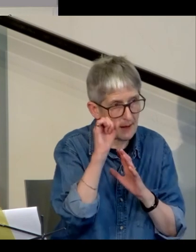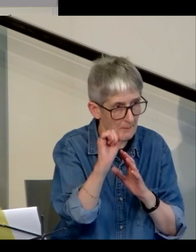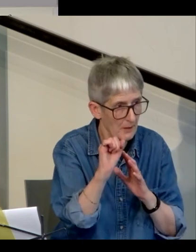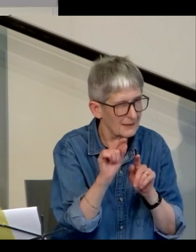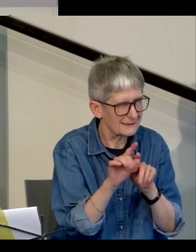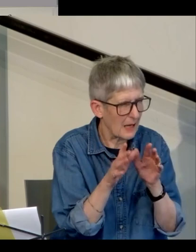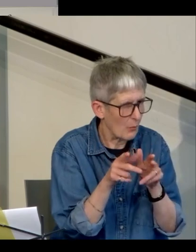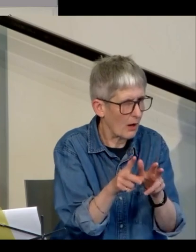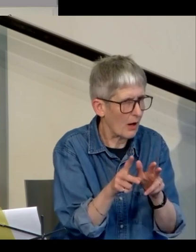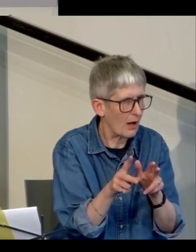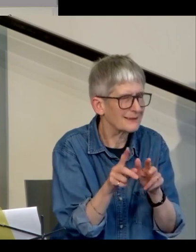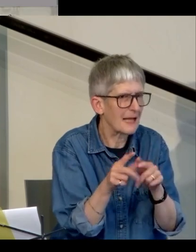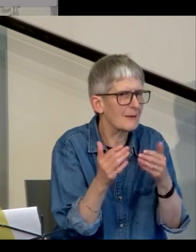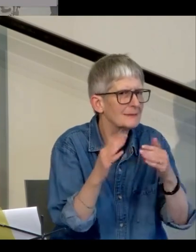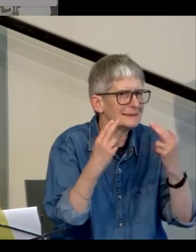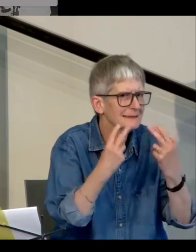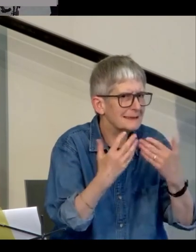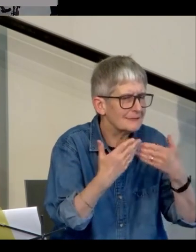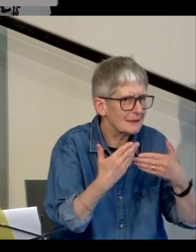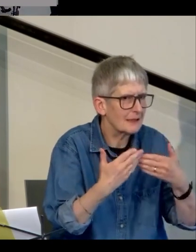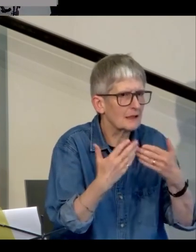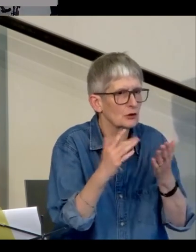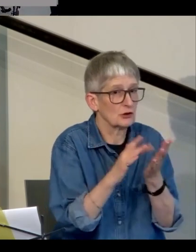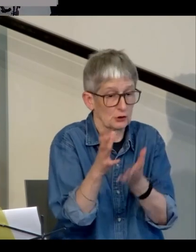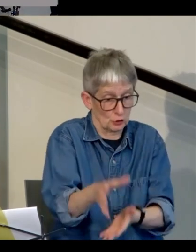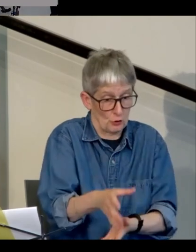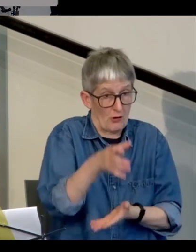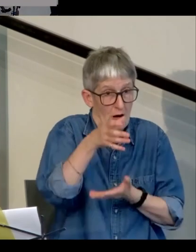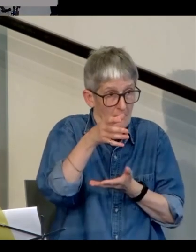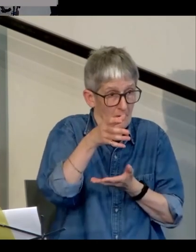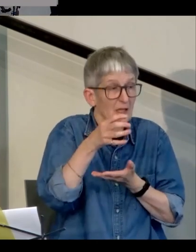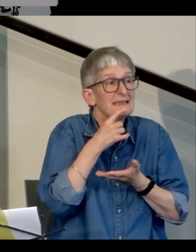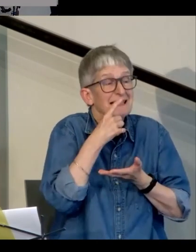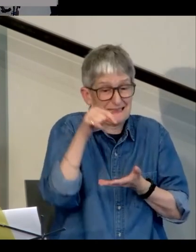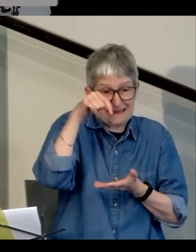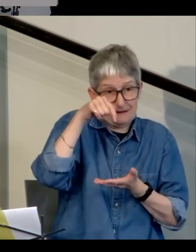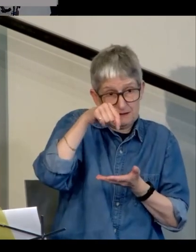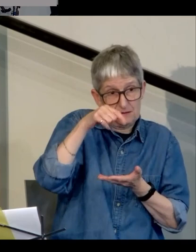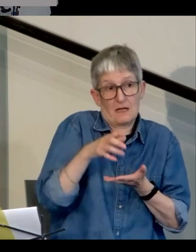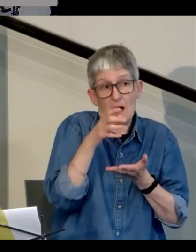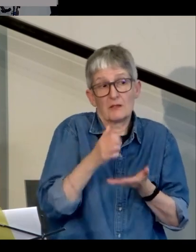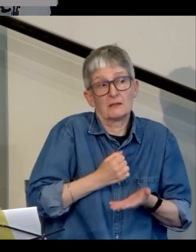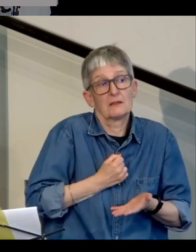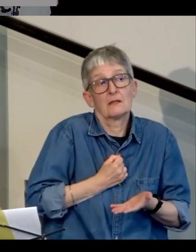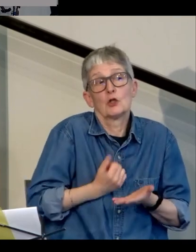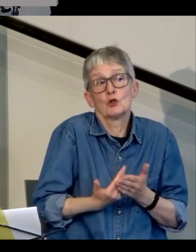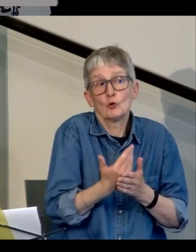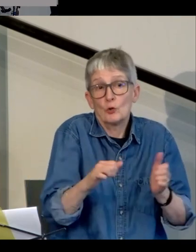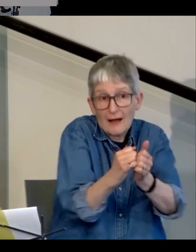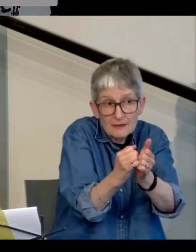Same way, on that same evening, he took the cup and he said, "This cup is the new